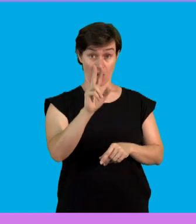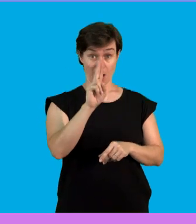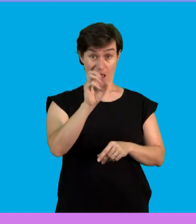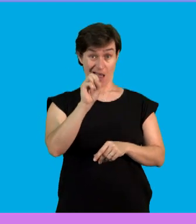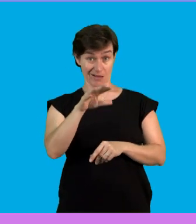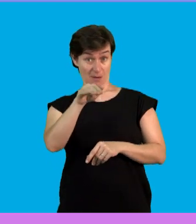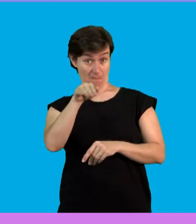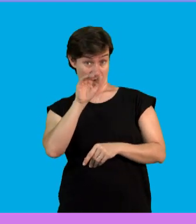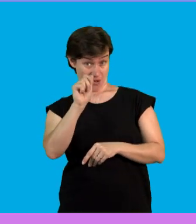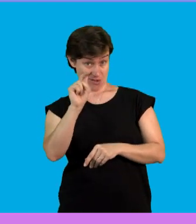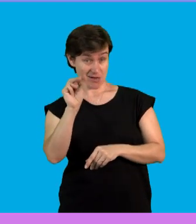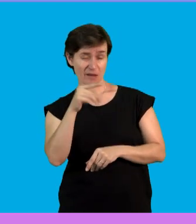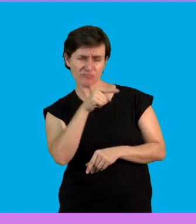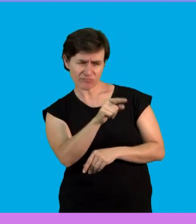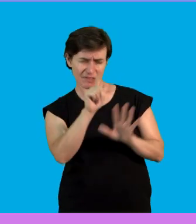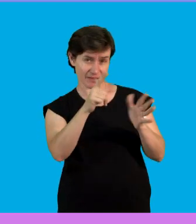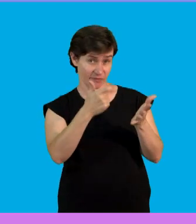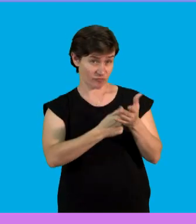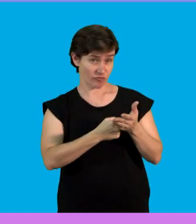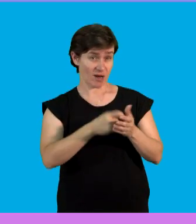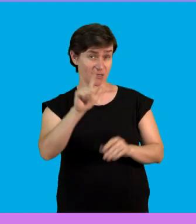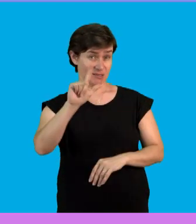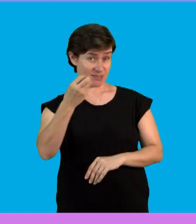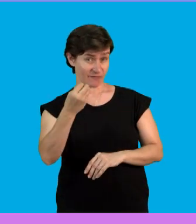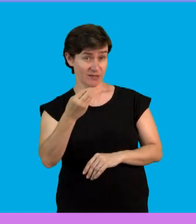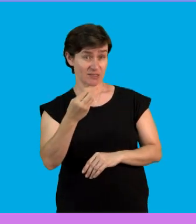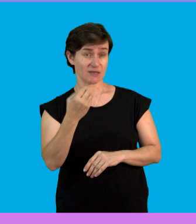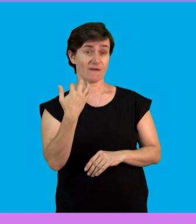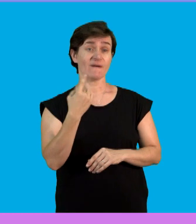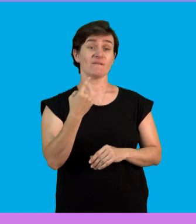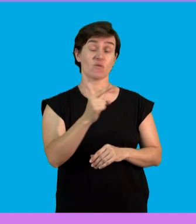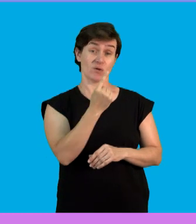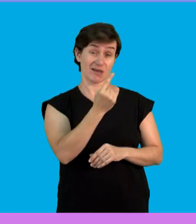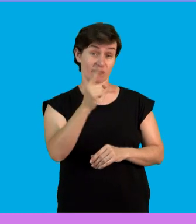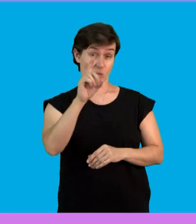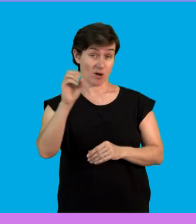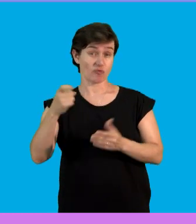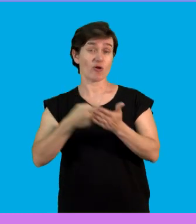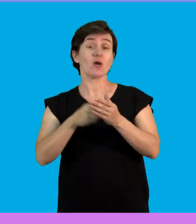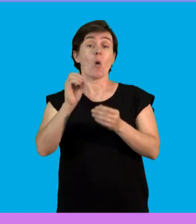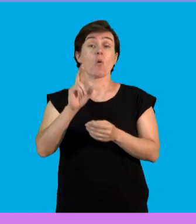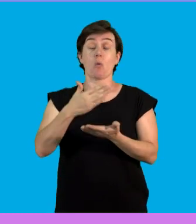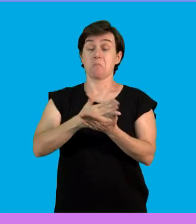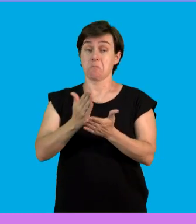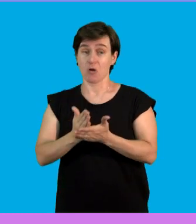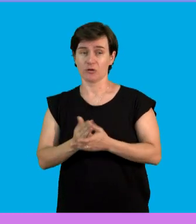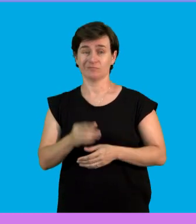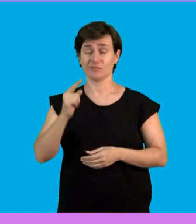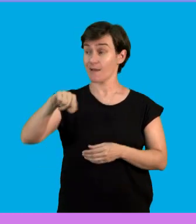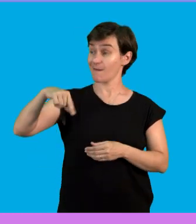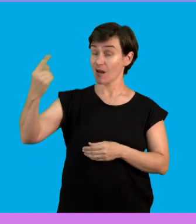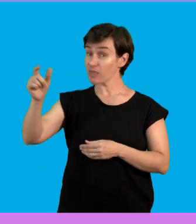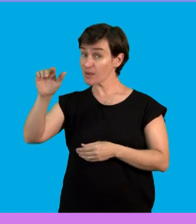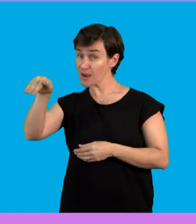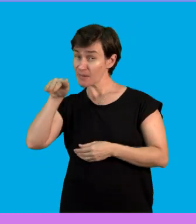an Us ATM, it's R7.70 per 100 or part thereof, and then from other